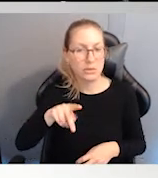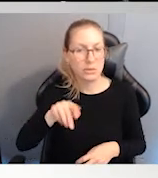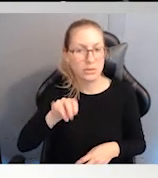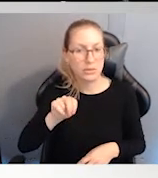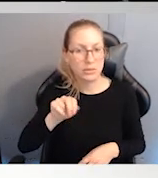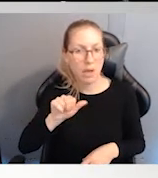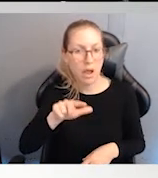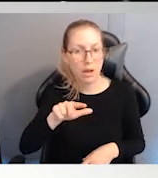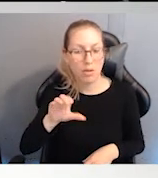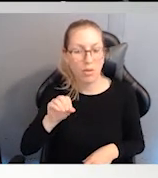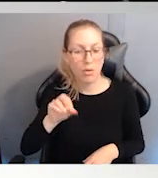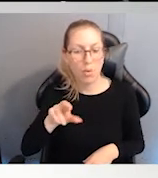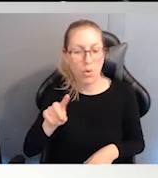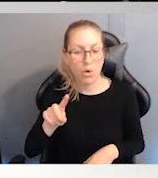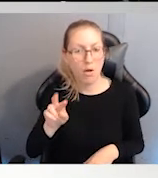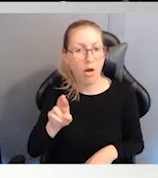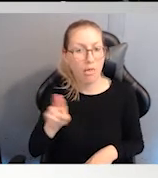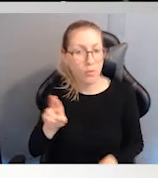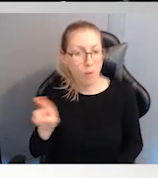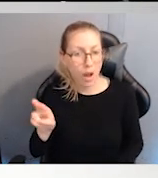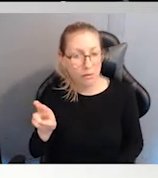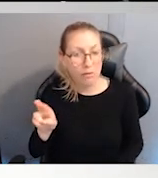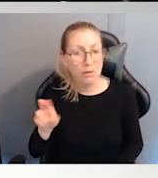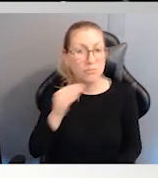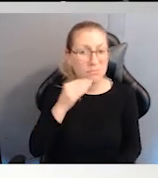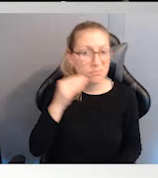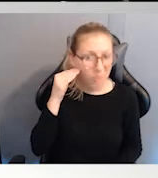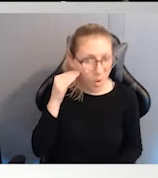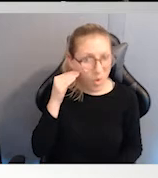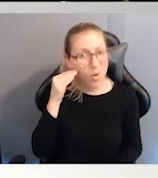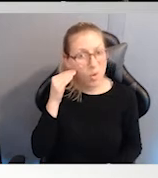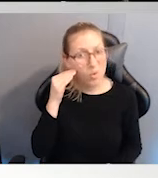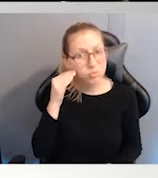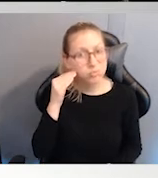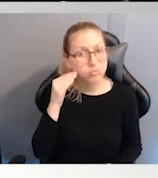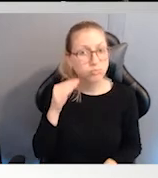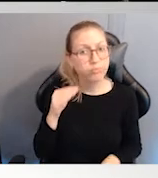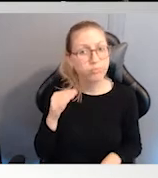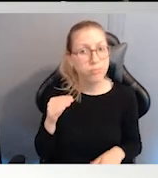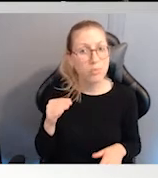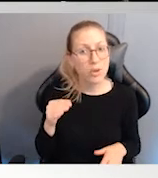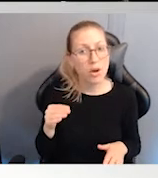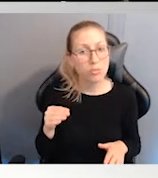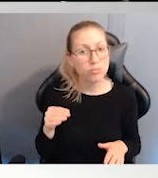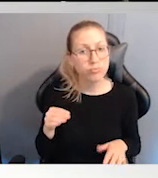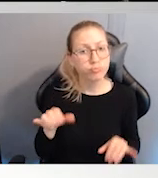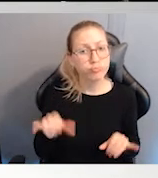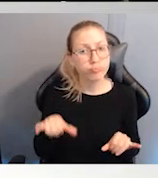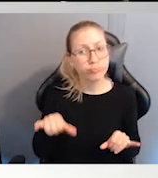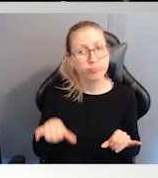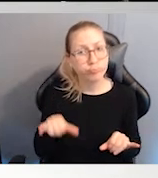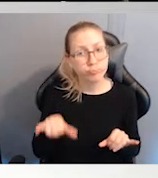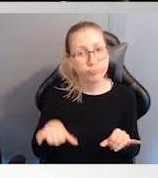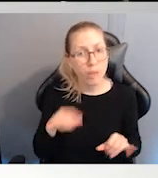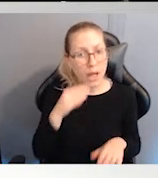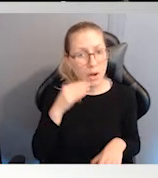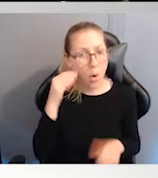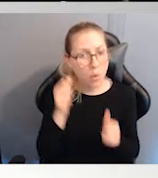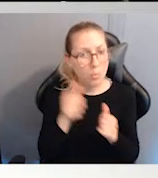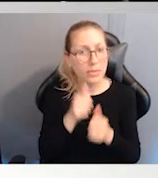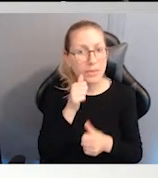I've been home with my sister, and she's my my companion. Takes me out doing a lot of stuff. So thank you.